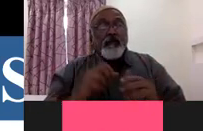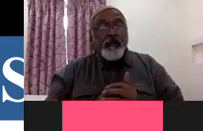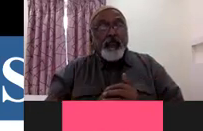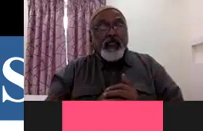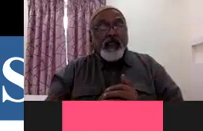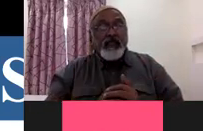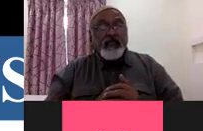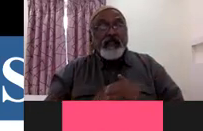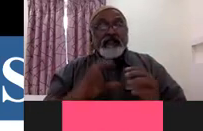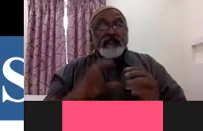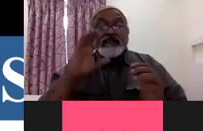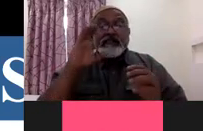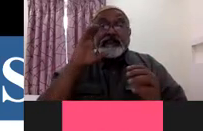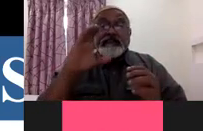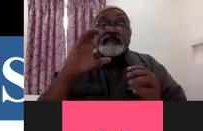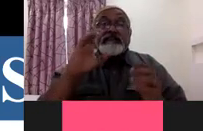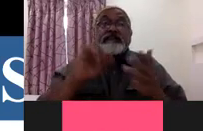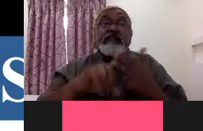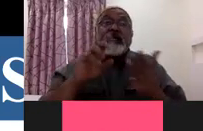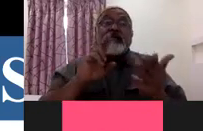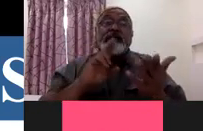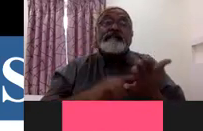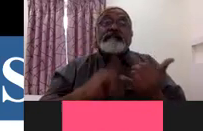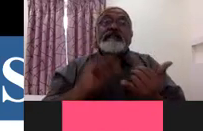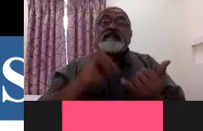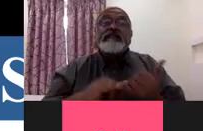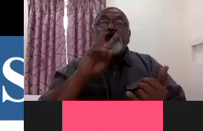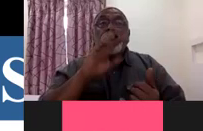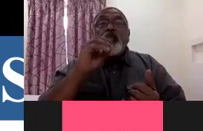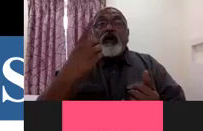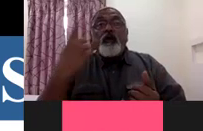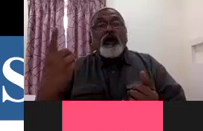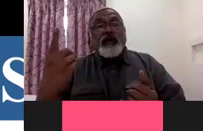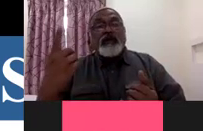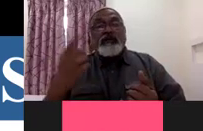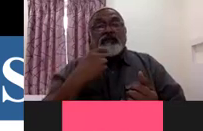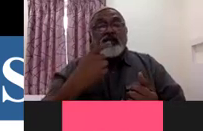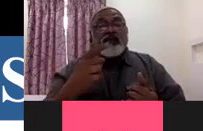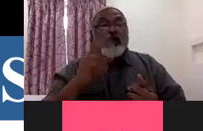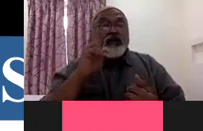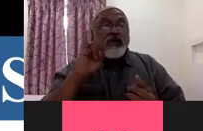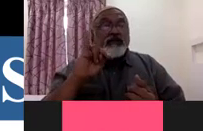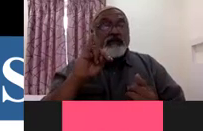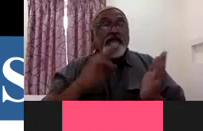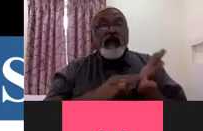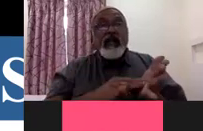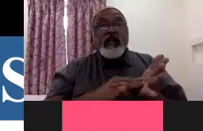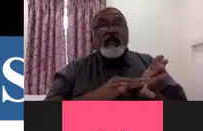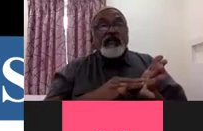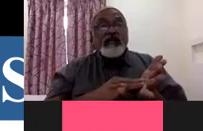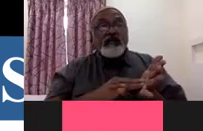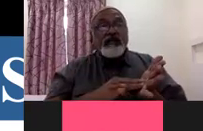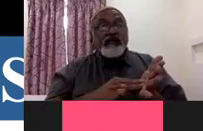Let me start with census. Census is 2011 census. Talks about 26 million or 2.6 crore